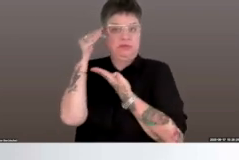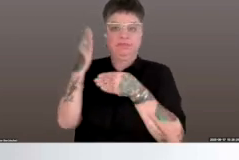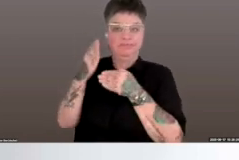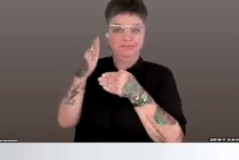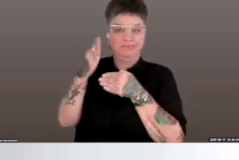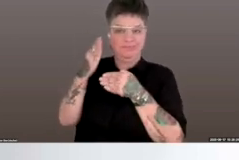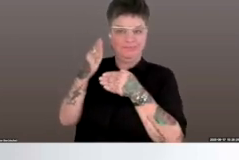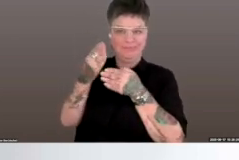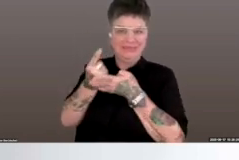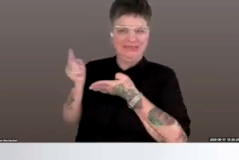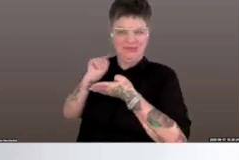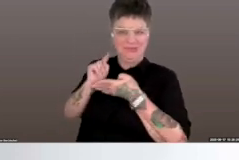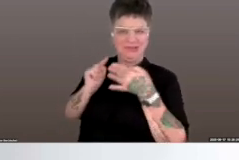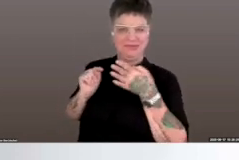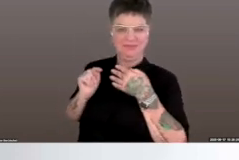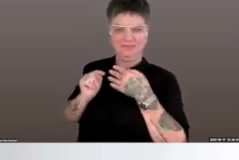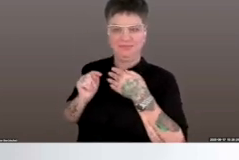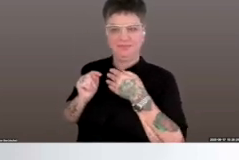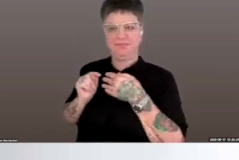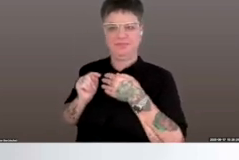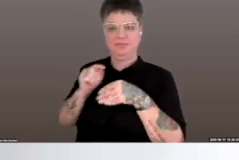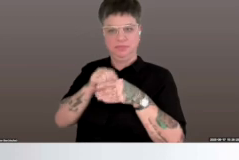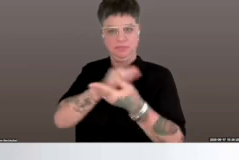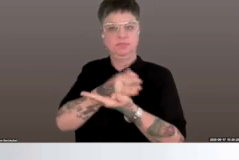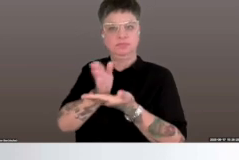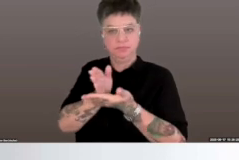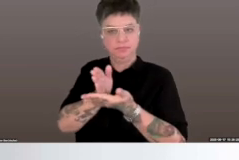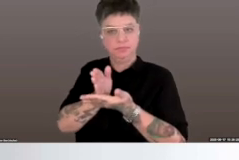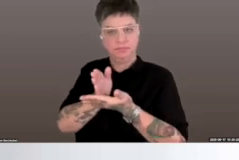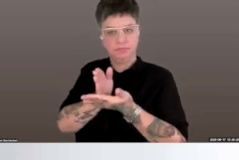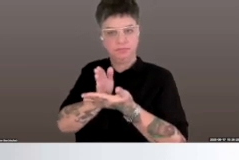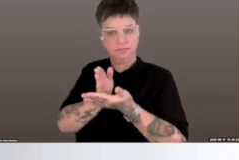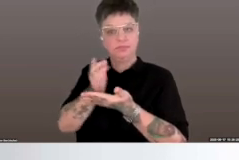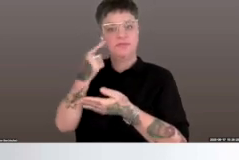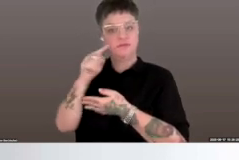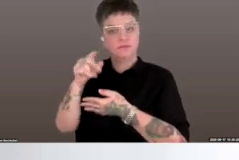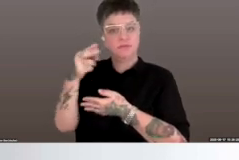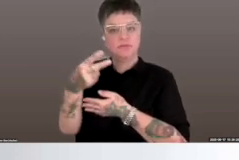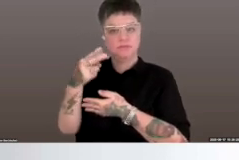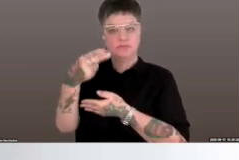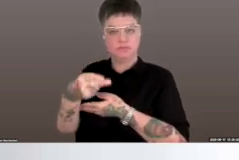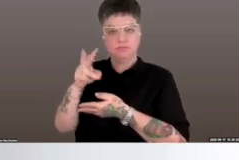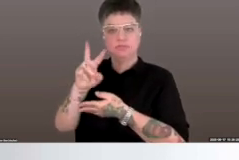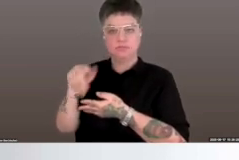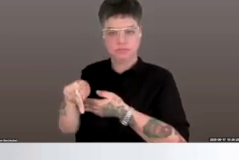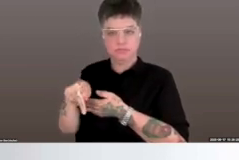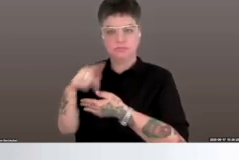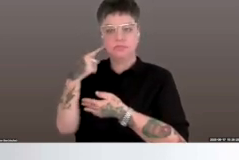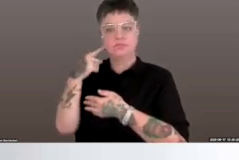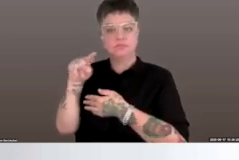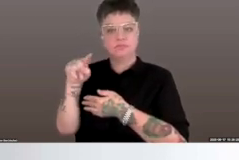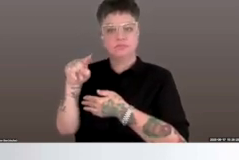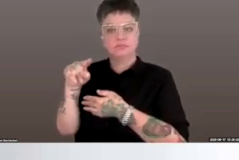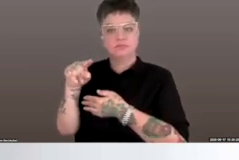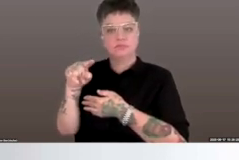week in the budget. And if I'm remembering it correctly, that's for HVIP, for the